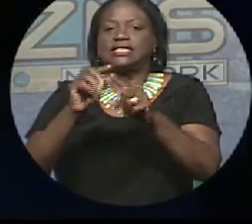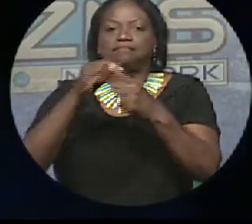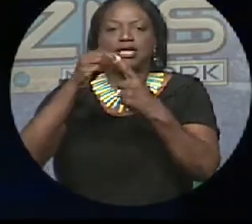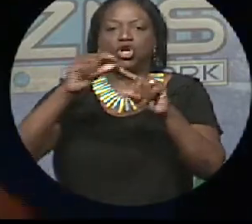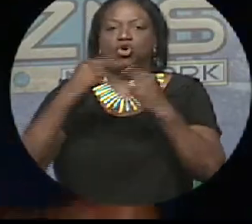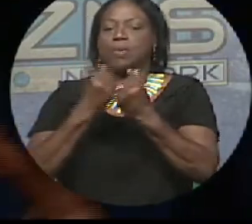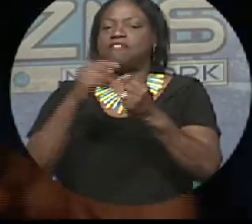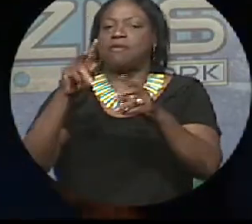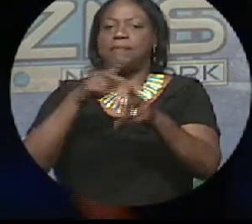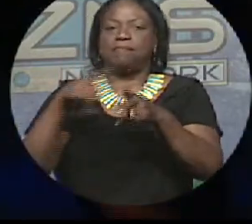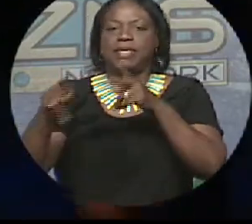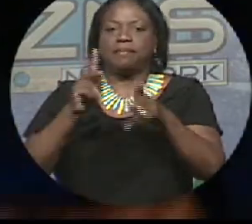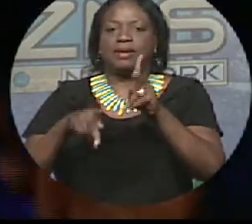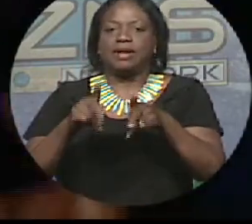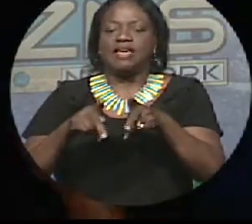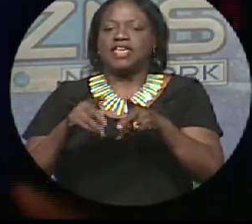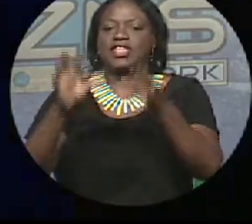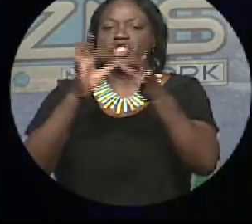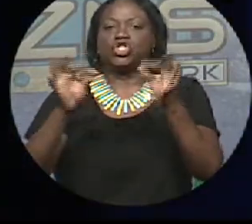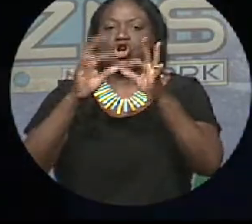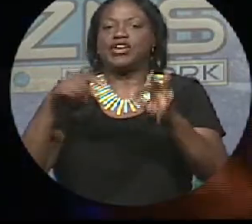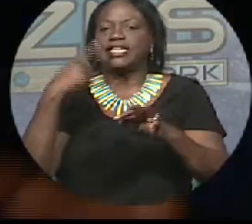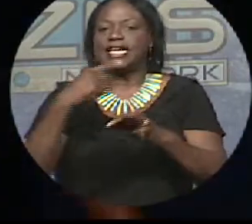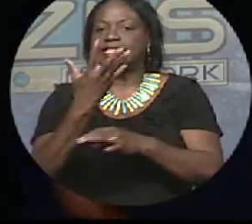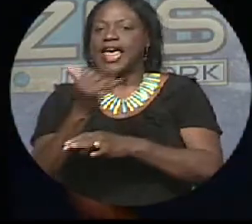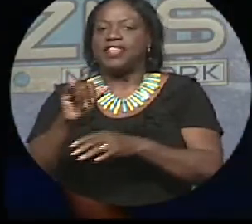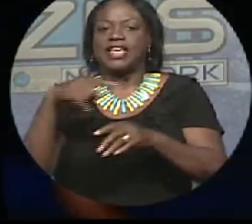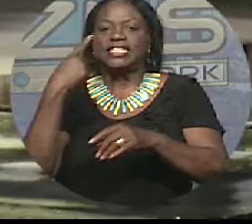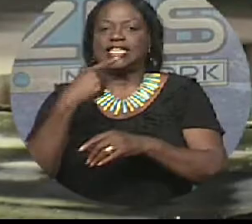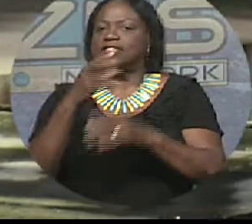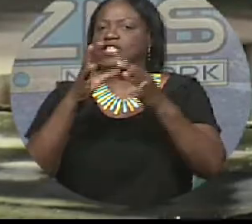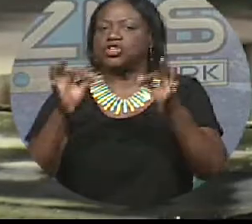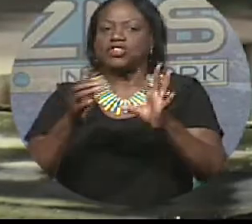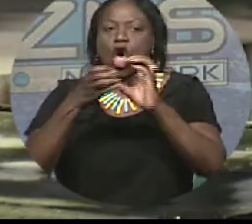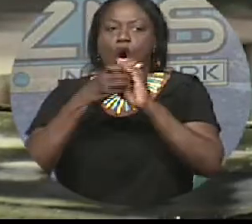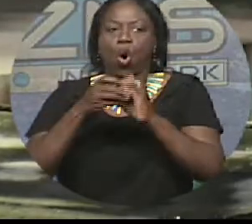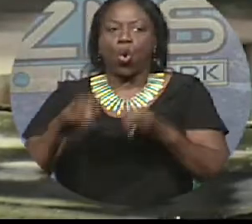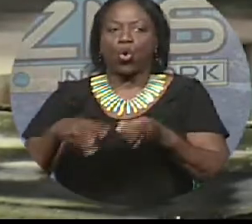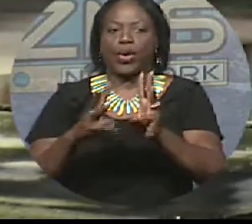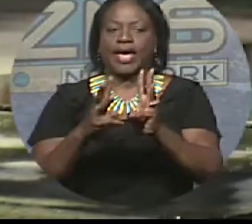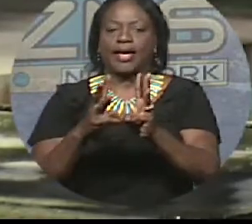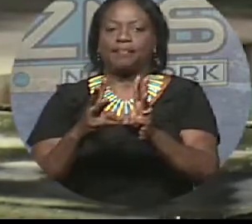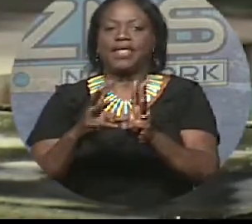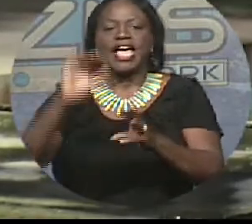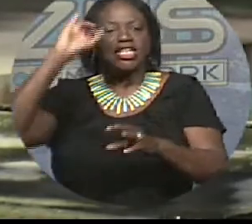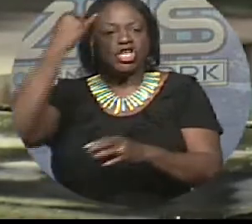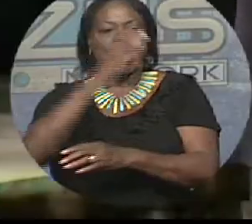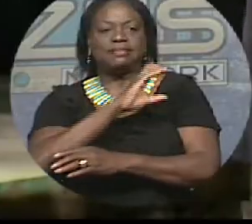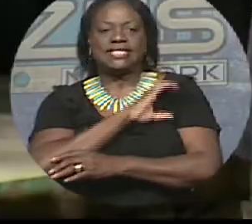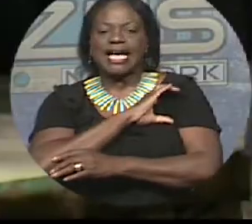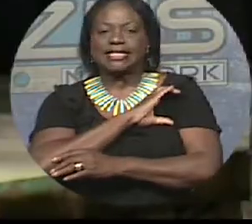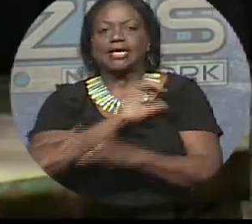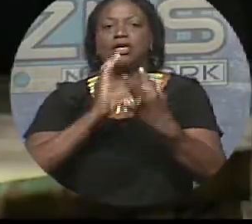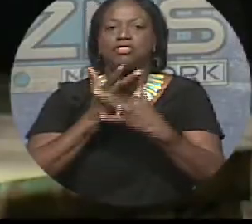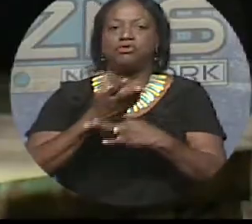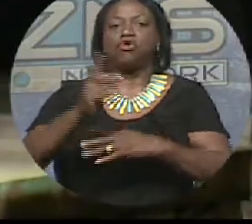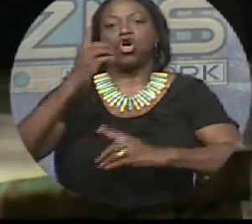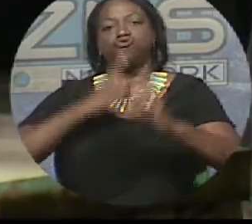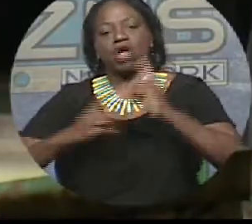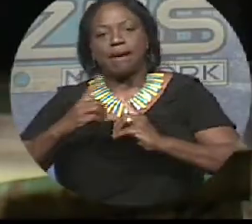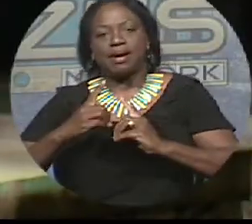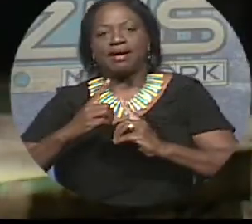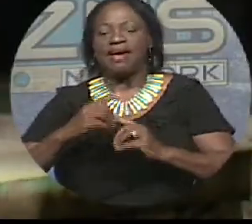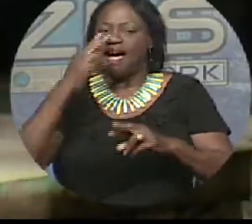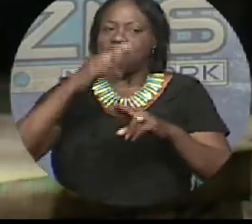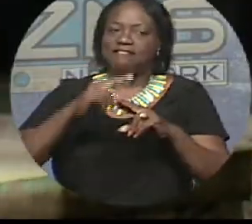storytellers. They tell our story in their own way, through their own medium. You know, James Catlin, through drama, through